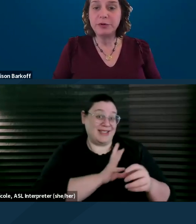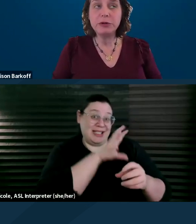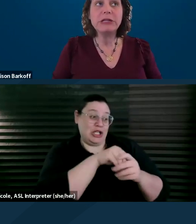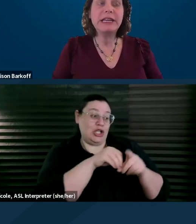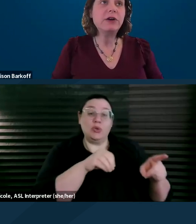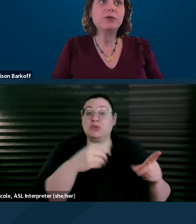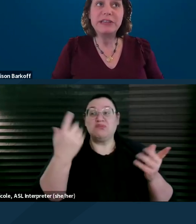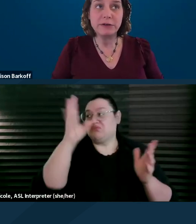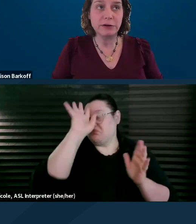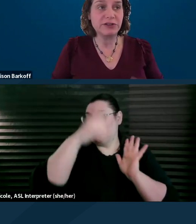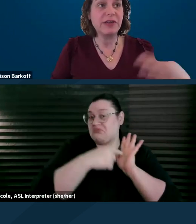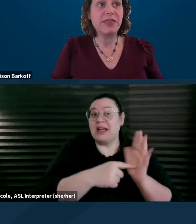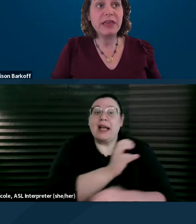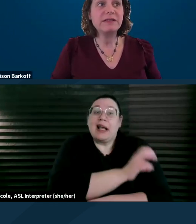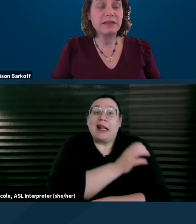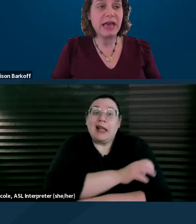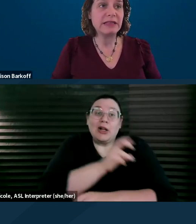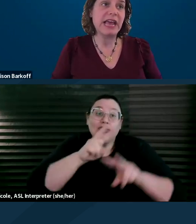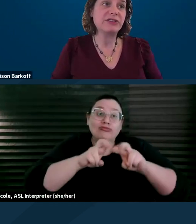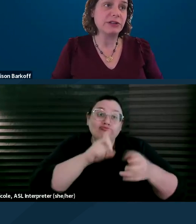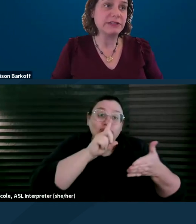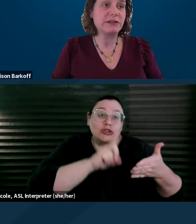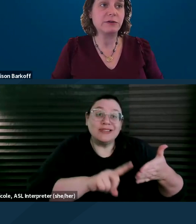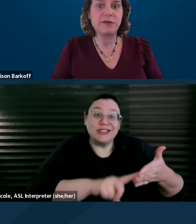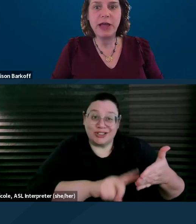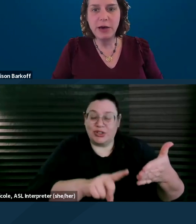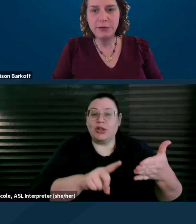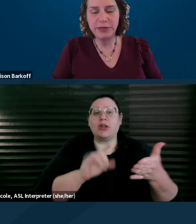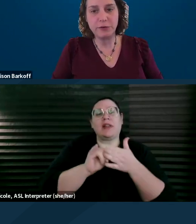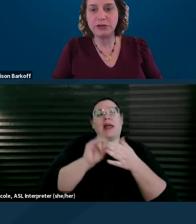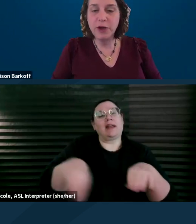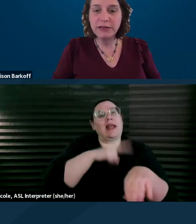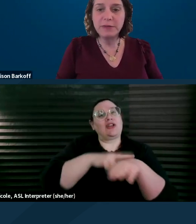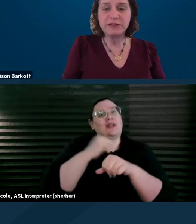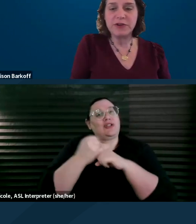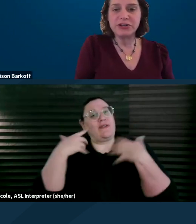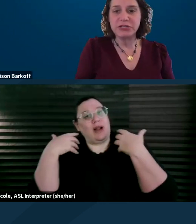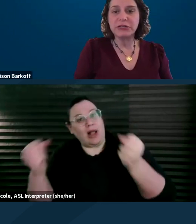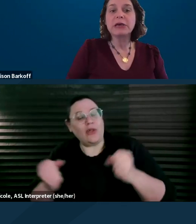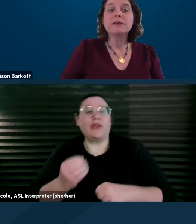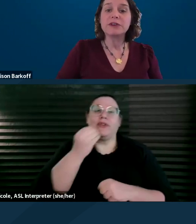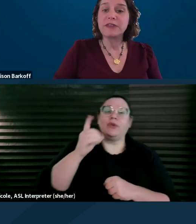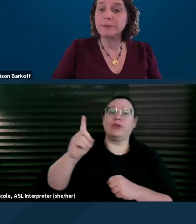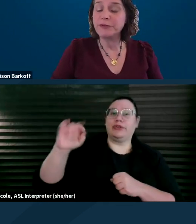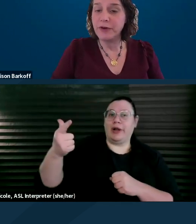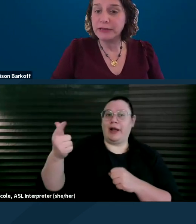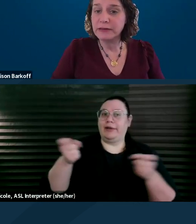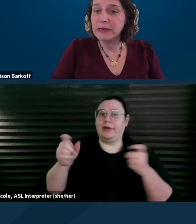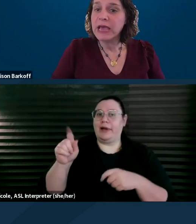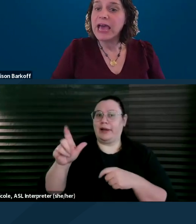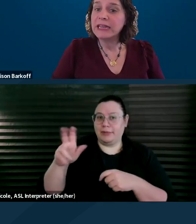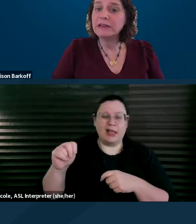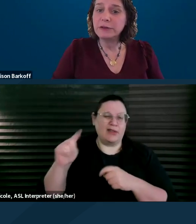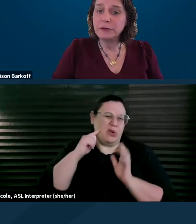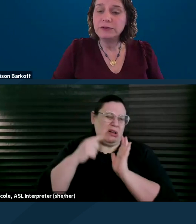for example, clinical research, things that the National Institutes for Health and Food and Drug Administration, for example,